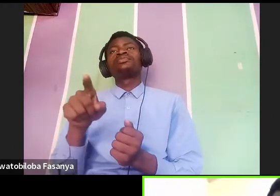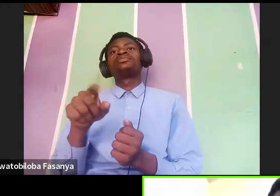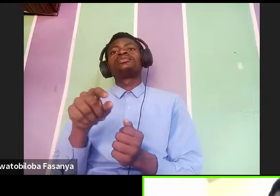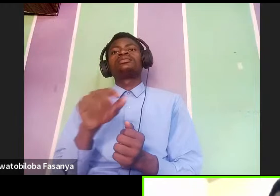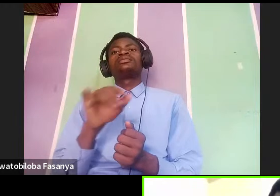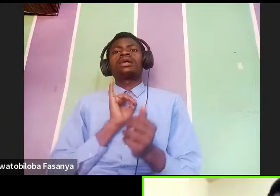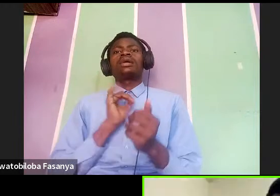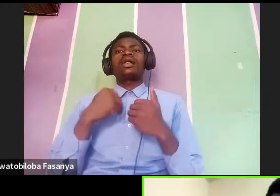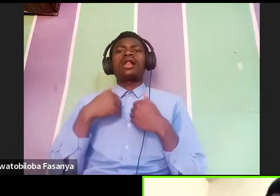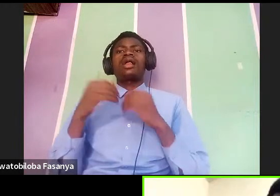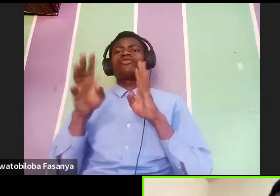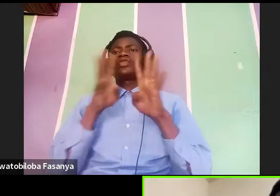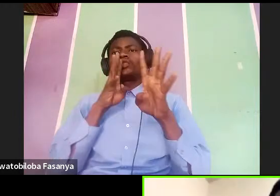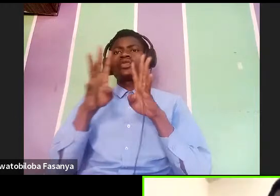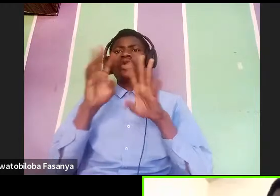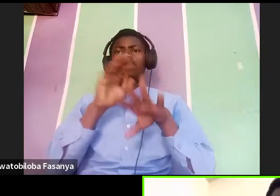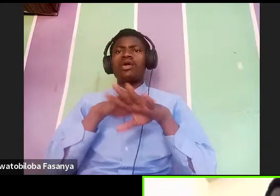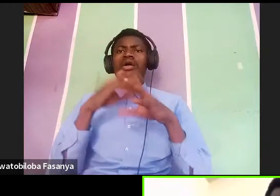quite a number of things there.